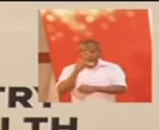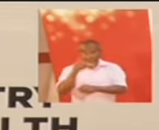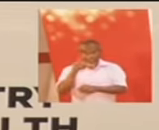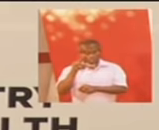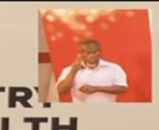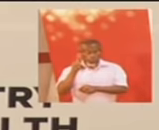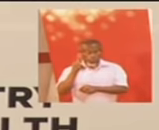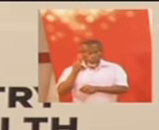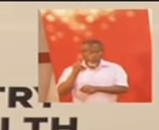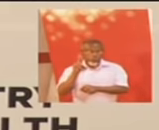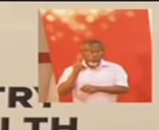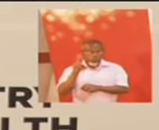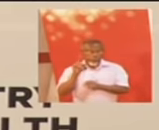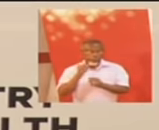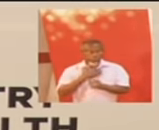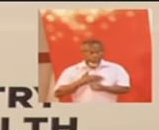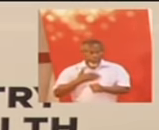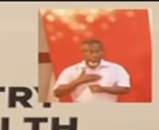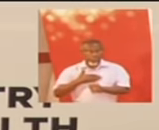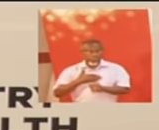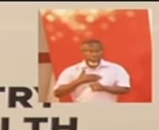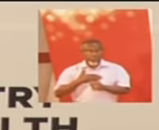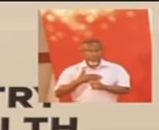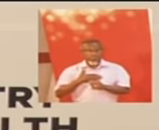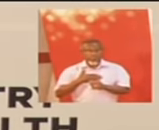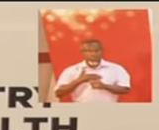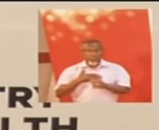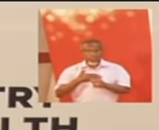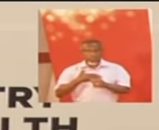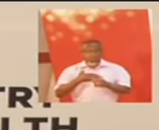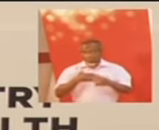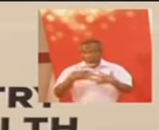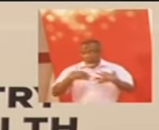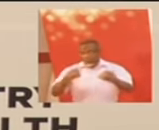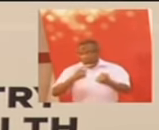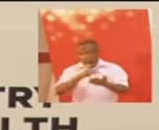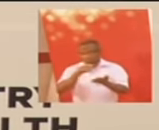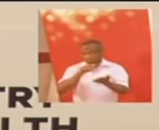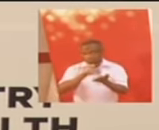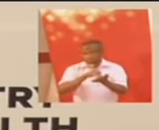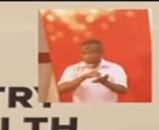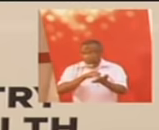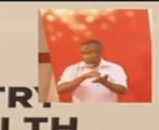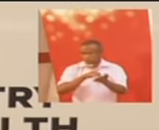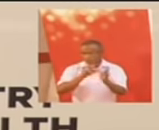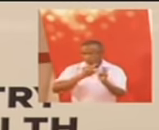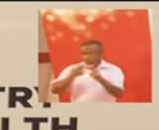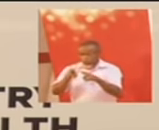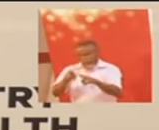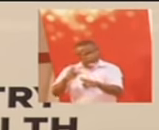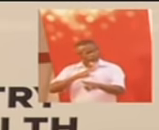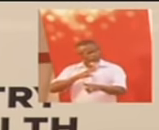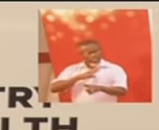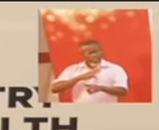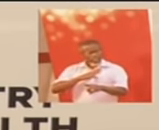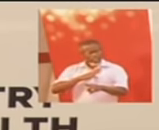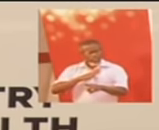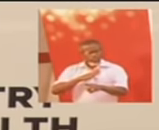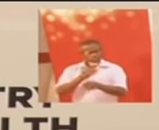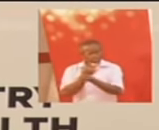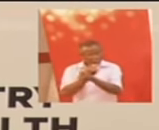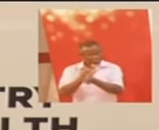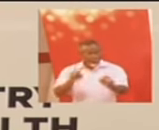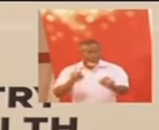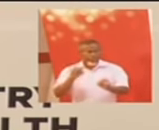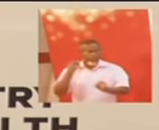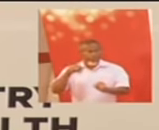within the high-risk groups. The health center setting is safe. We have parallel pathways where you can have your vaccine. And those people, especially in the